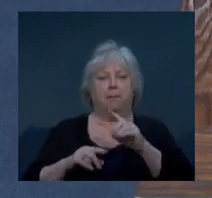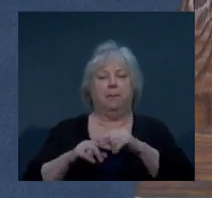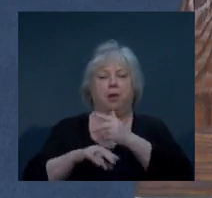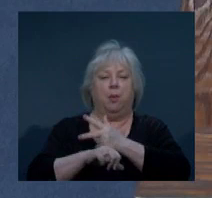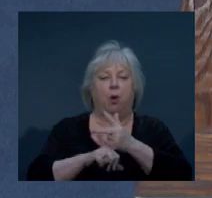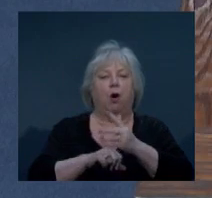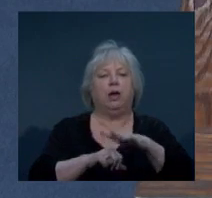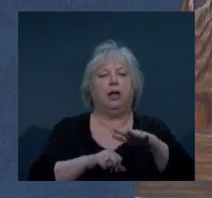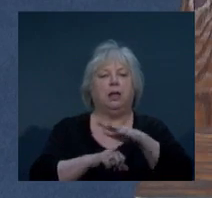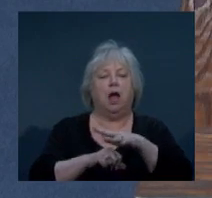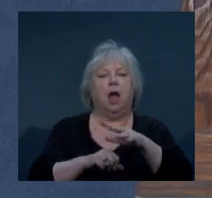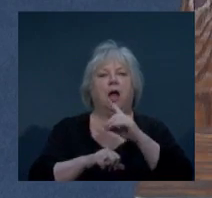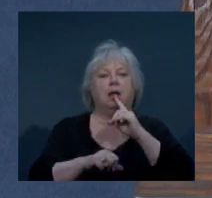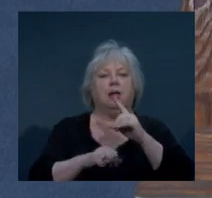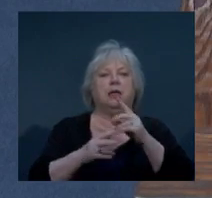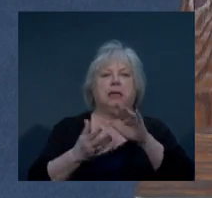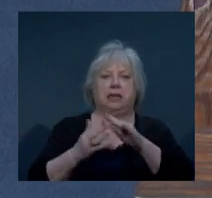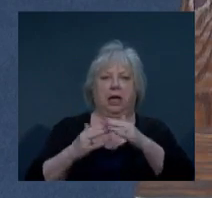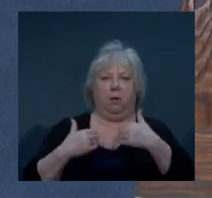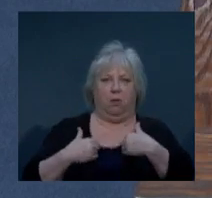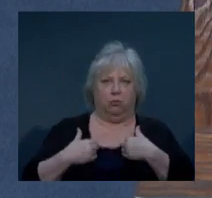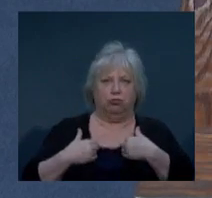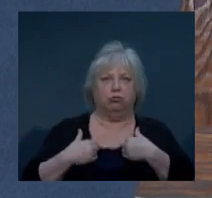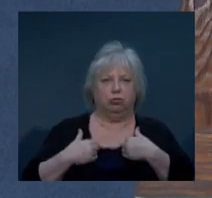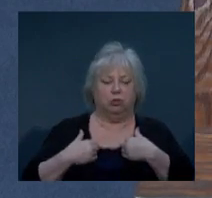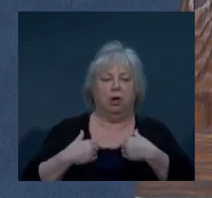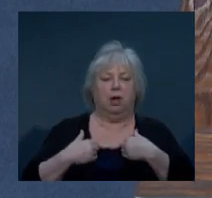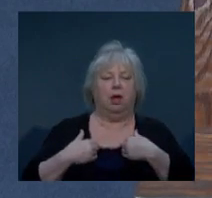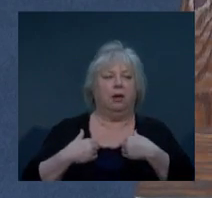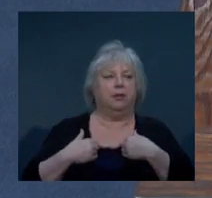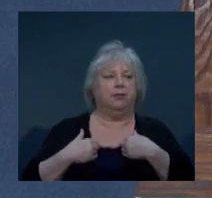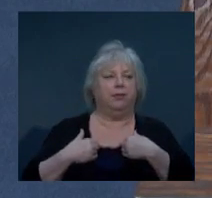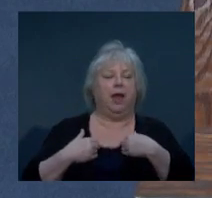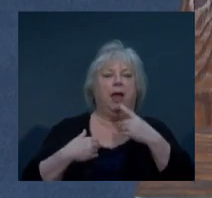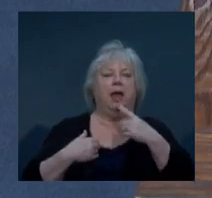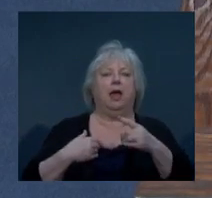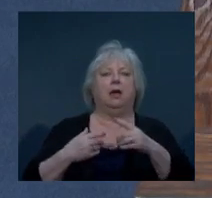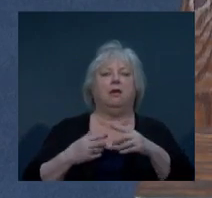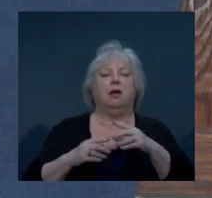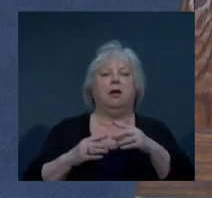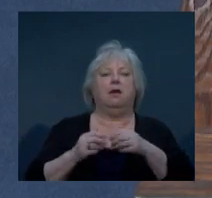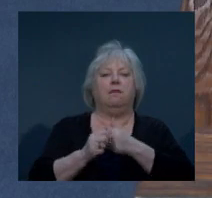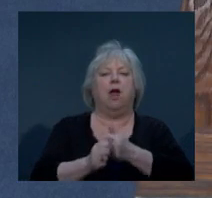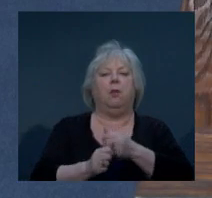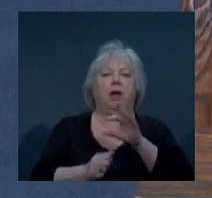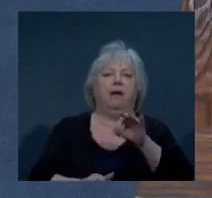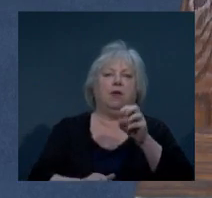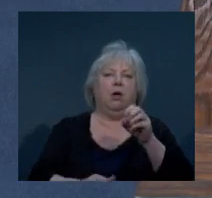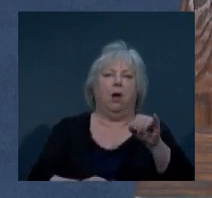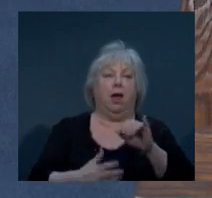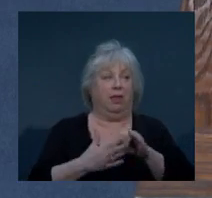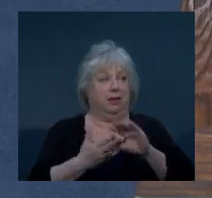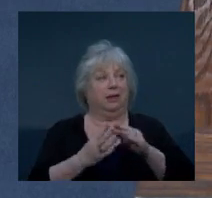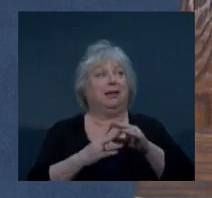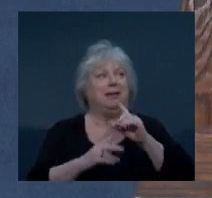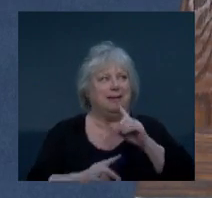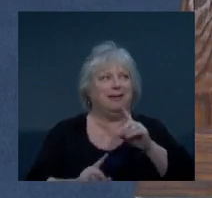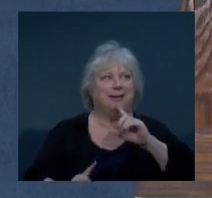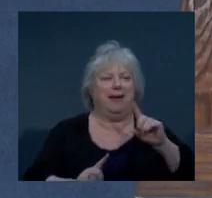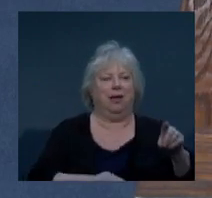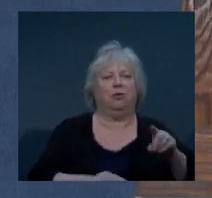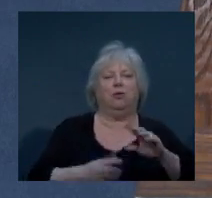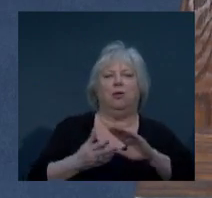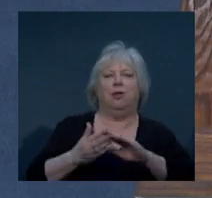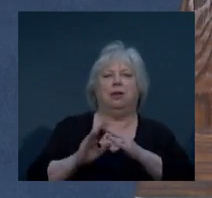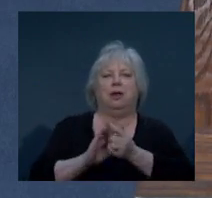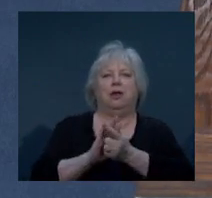around that are owned by the city. And according to a response, Freedom of Information response that was answered, the city attorney had provided me